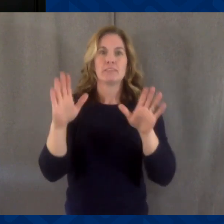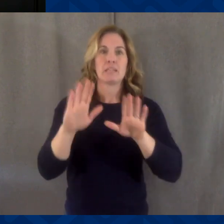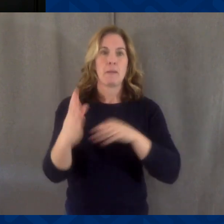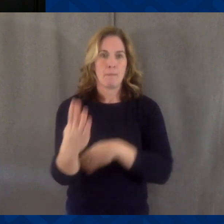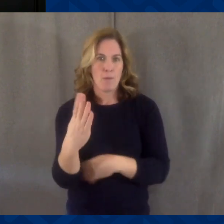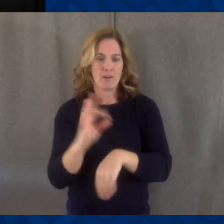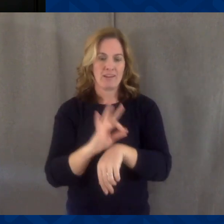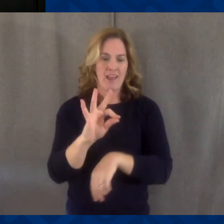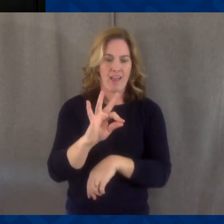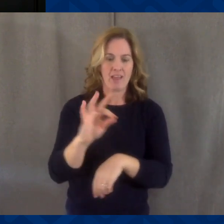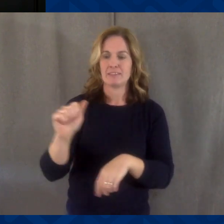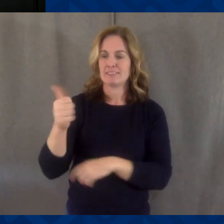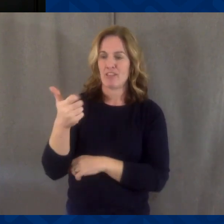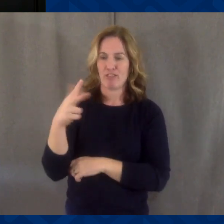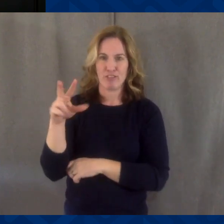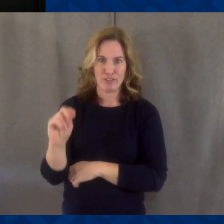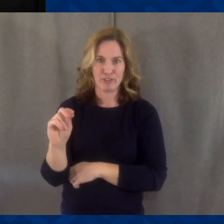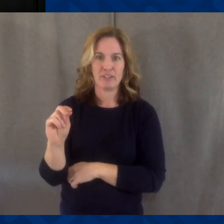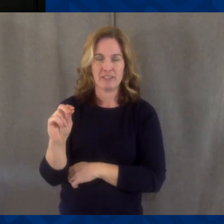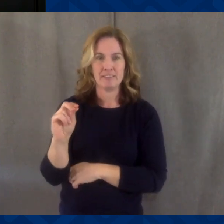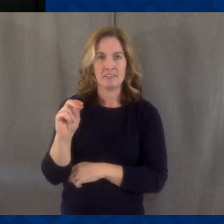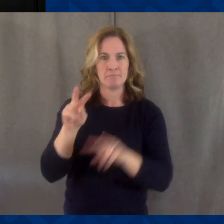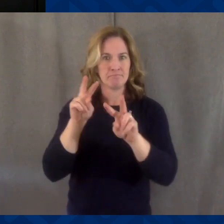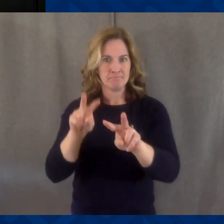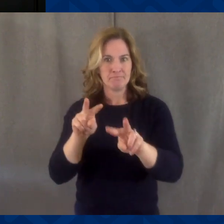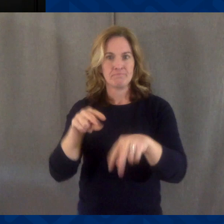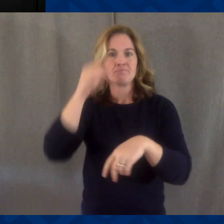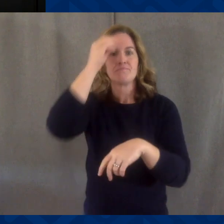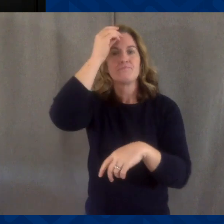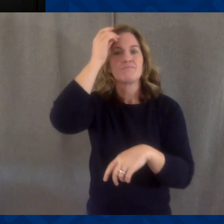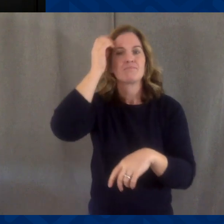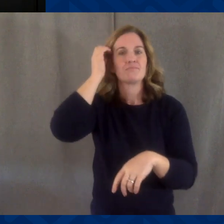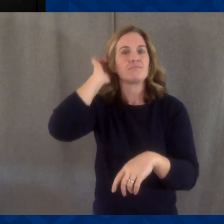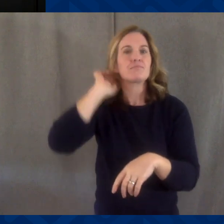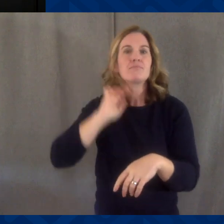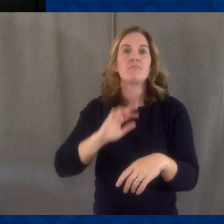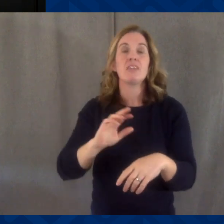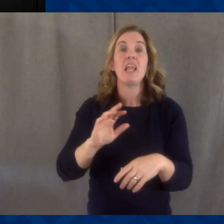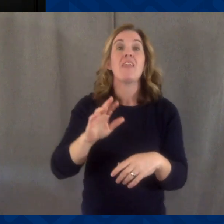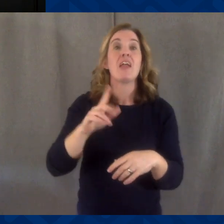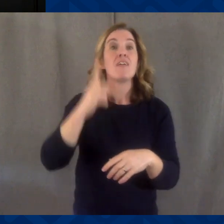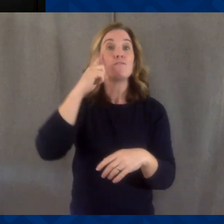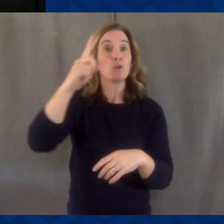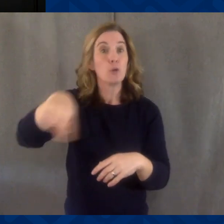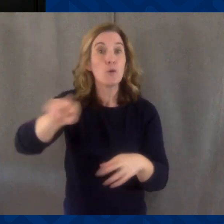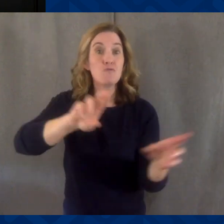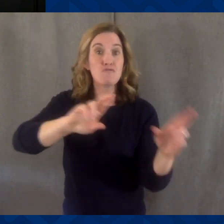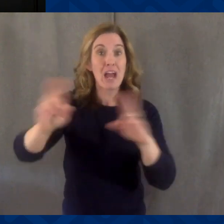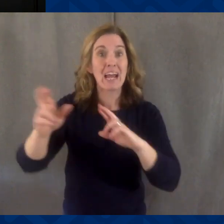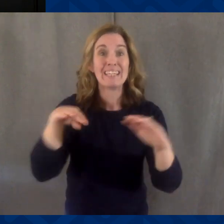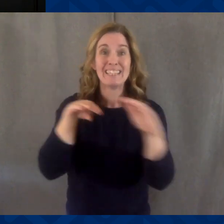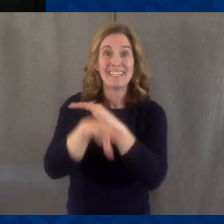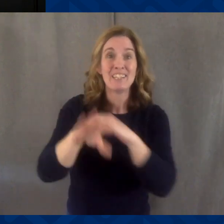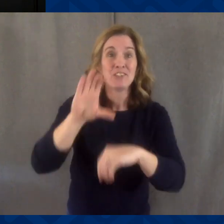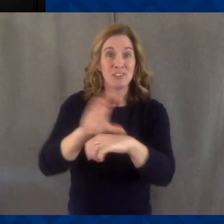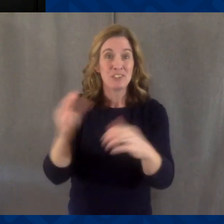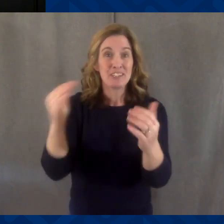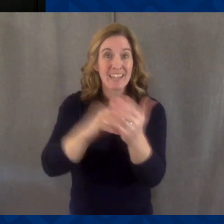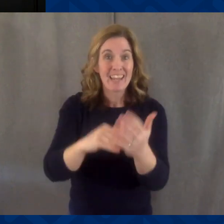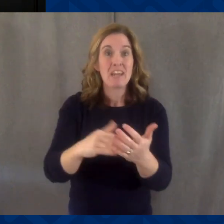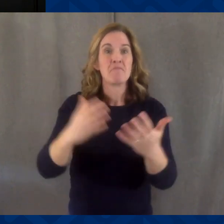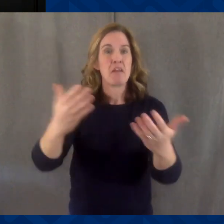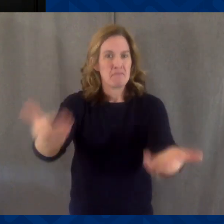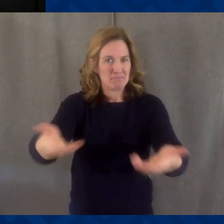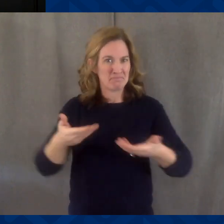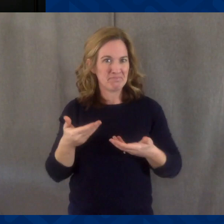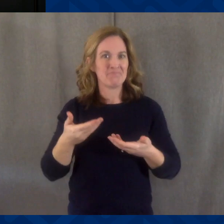9 and 10:30. I'm also really pumped to let you know that for those of you who are ready to regather, we're inviting you back into the building